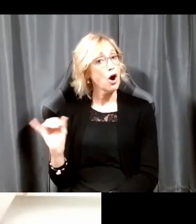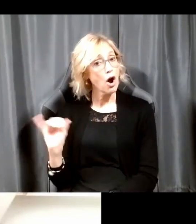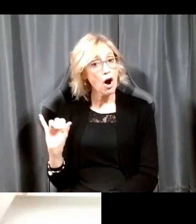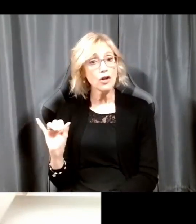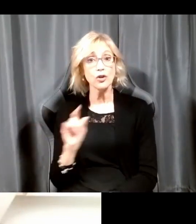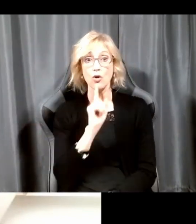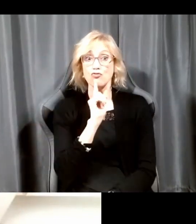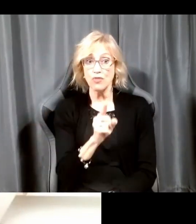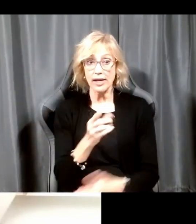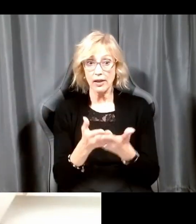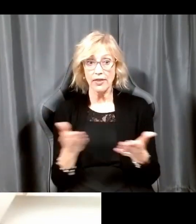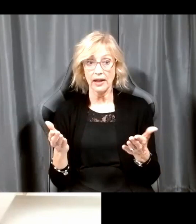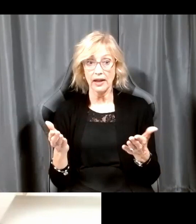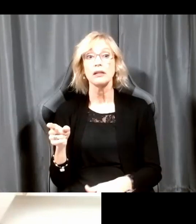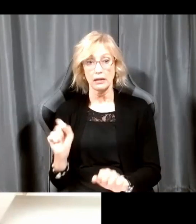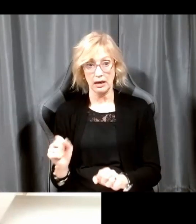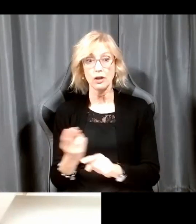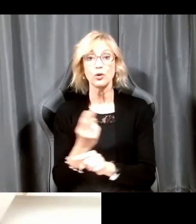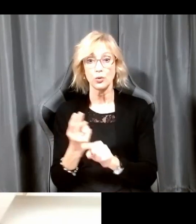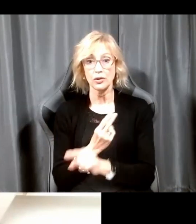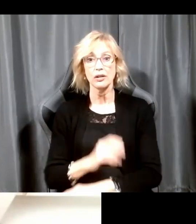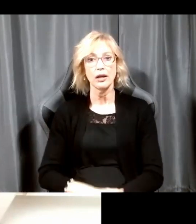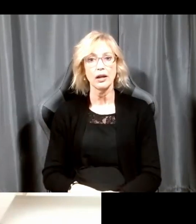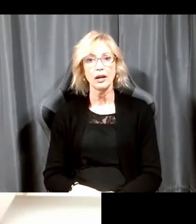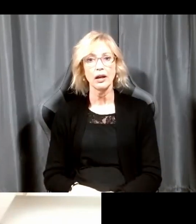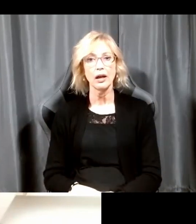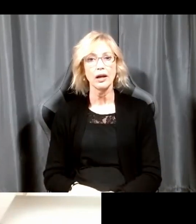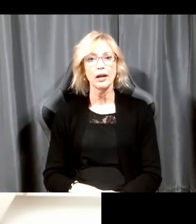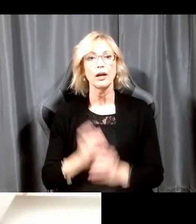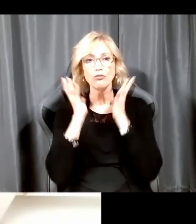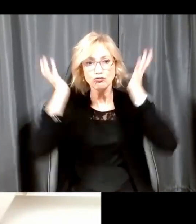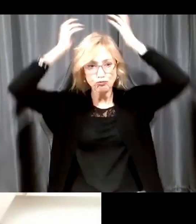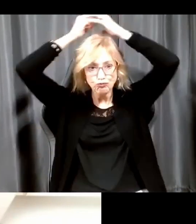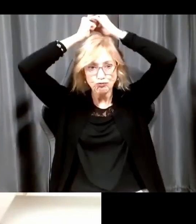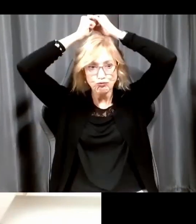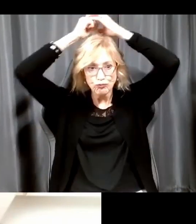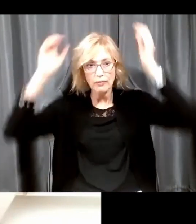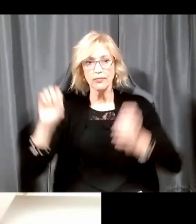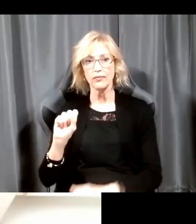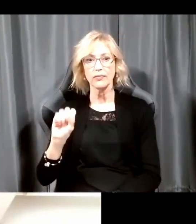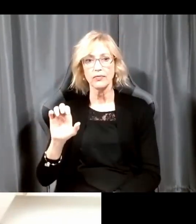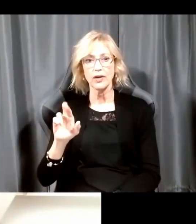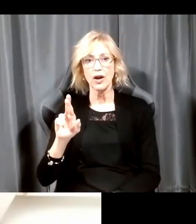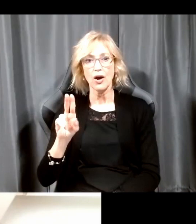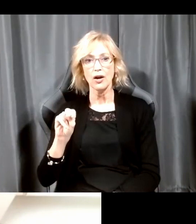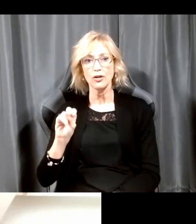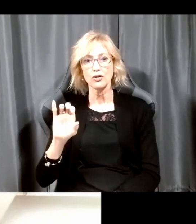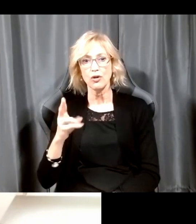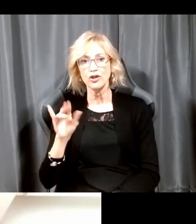real objects and put them on there, like, you know, for instance, a scrunchie. I would take a real object and put it on